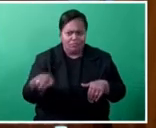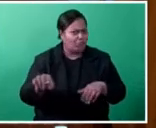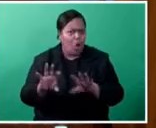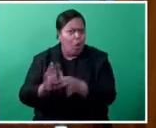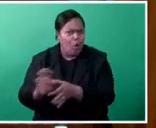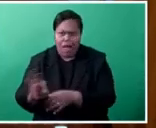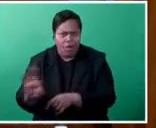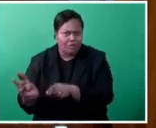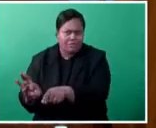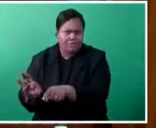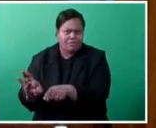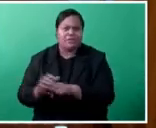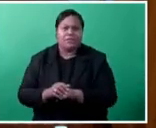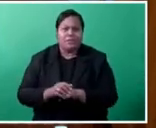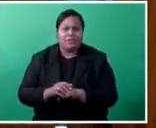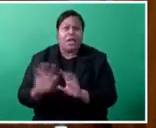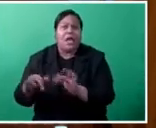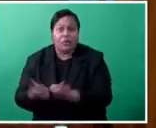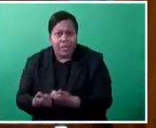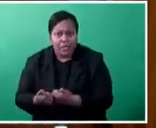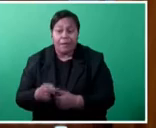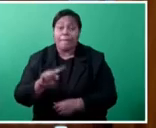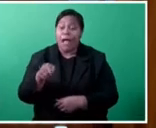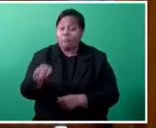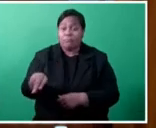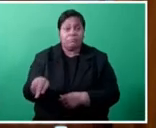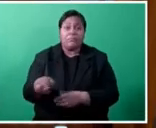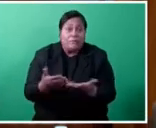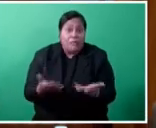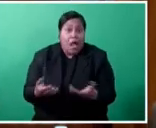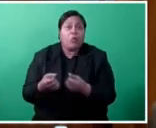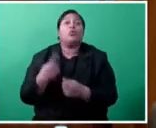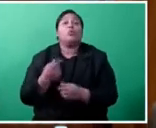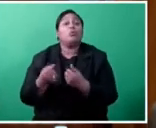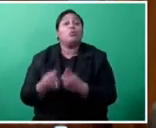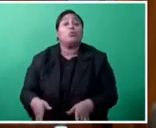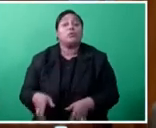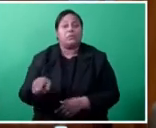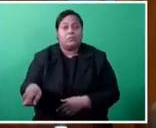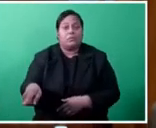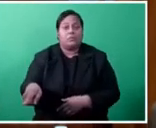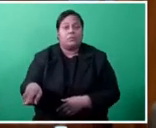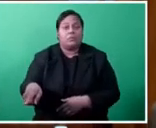good money out of this deal have lost out because of people like Honorable Nawekula and the likes of him.